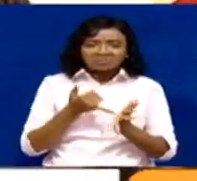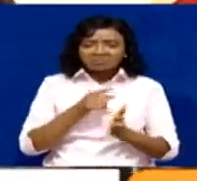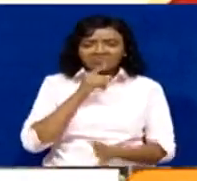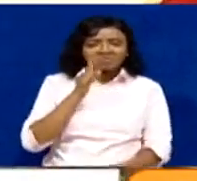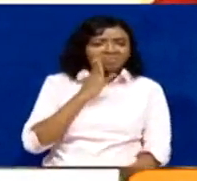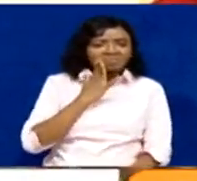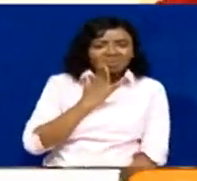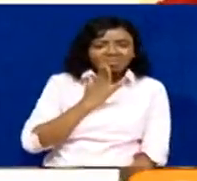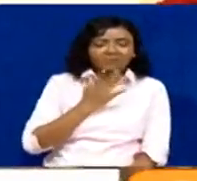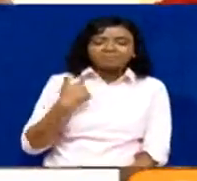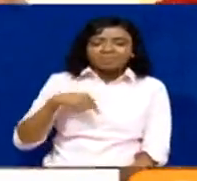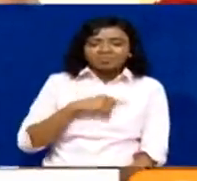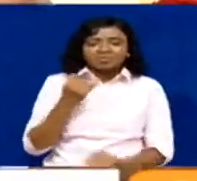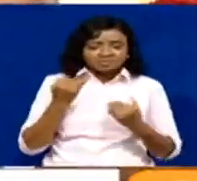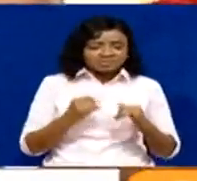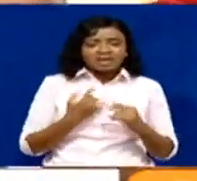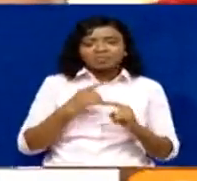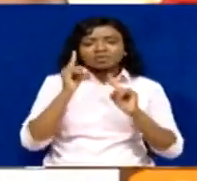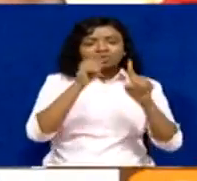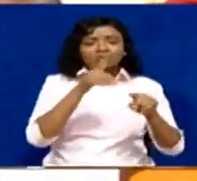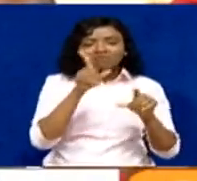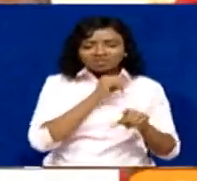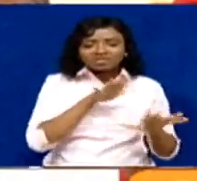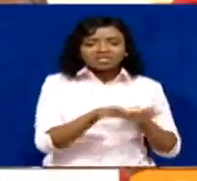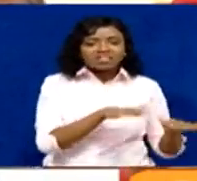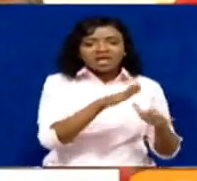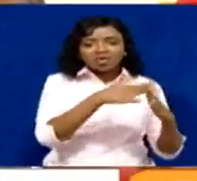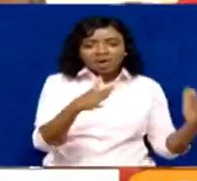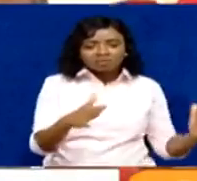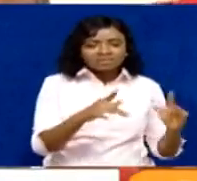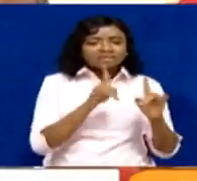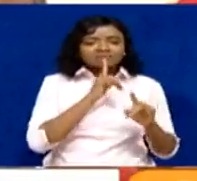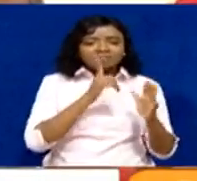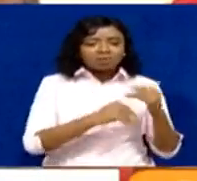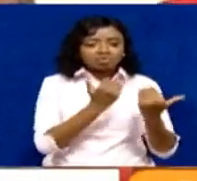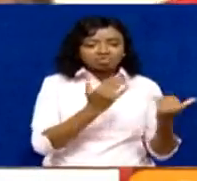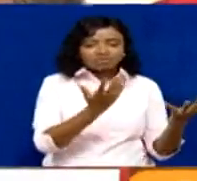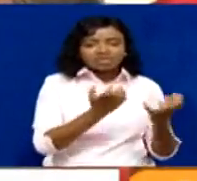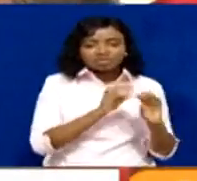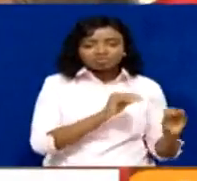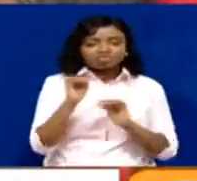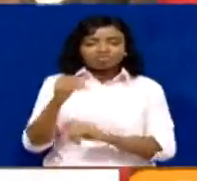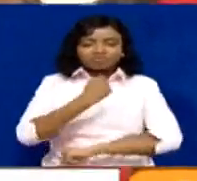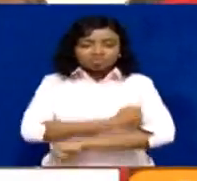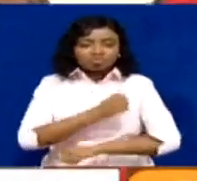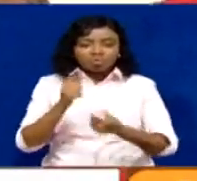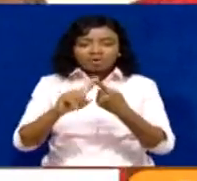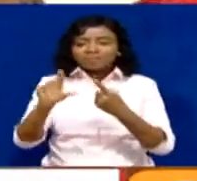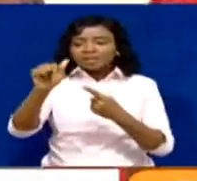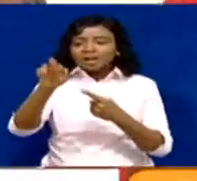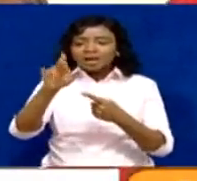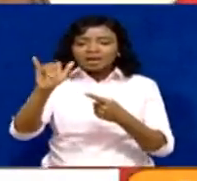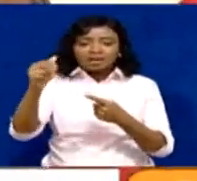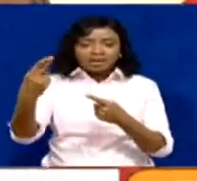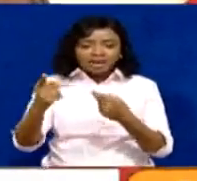Tumejaribu kufuatilia huku na huku. Tumeenda mpaka Nyayo House. Tumeambiwa watoto wanafaa kwenda Riverbank ama waende Aria ama